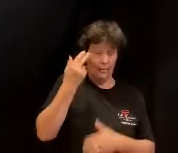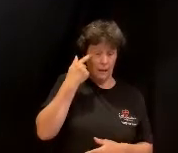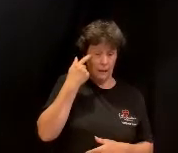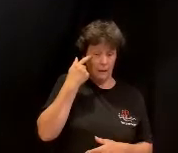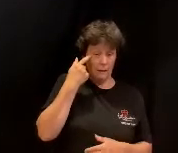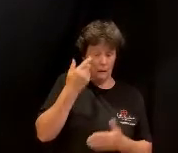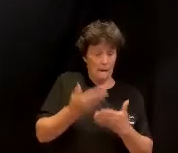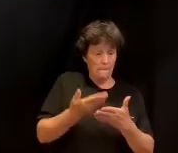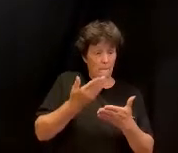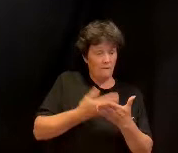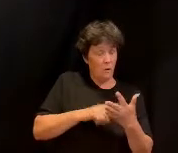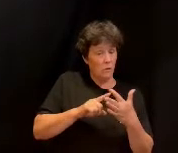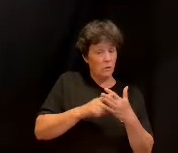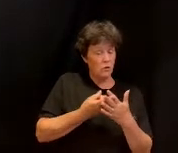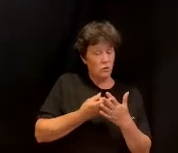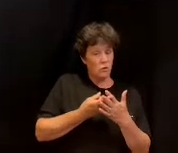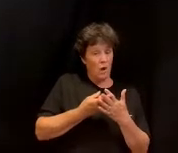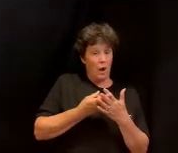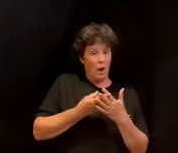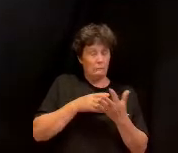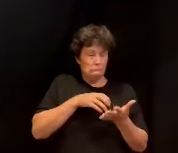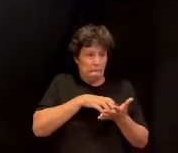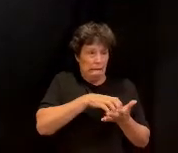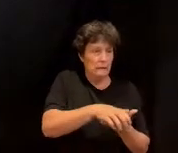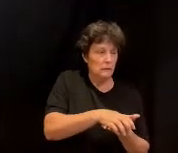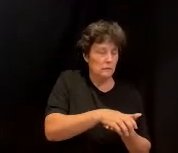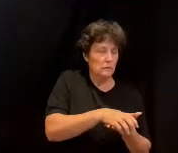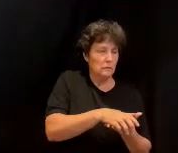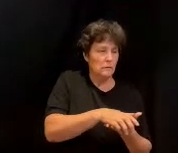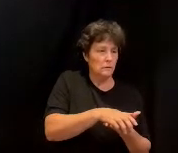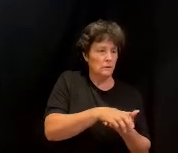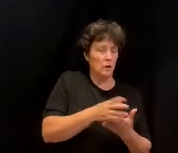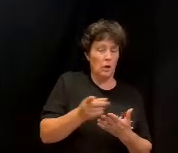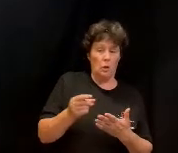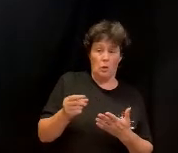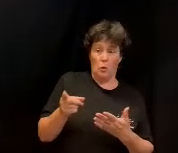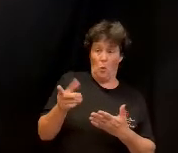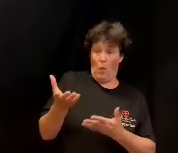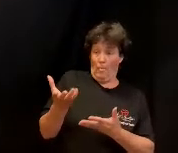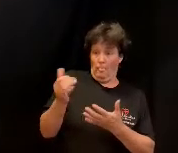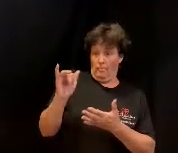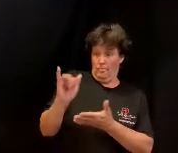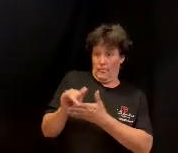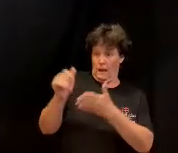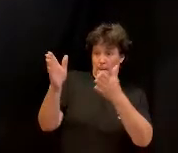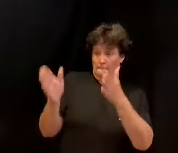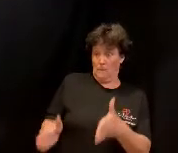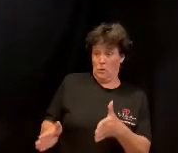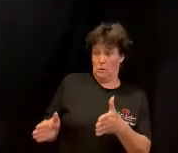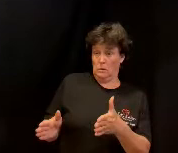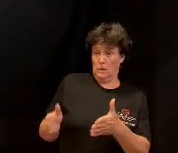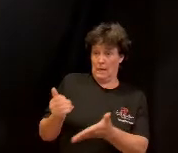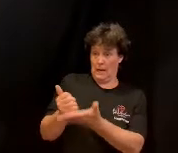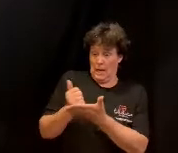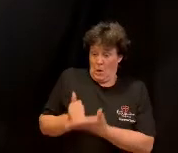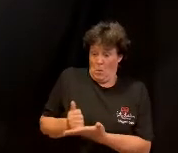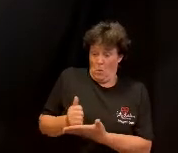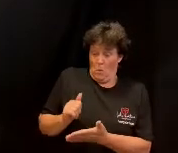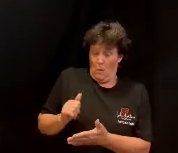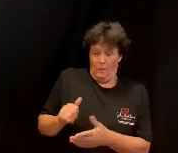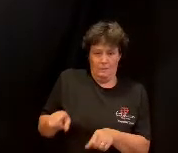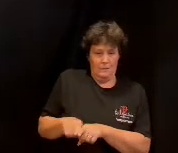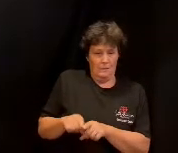start railing, you need to ask yourself, do you want that person to help you with the problems you're having?